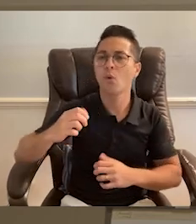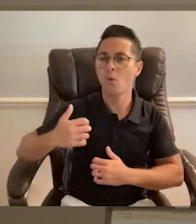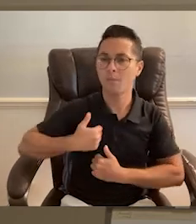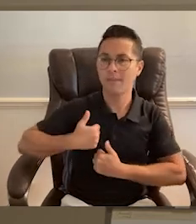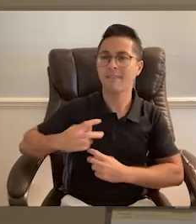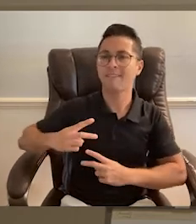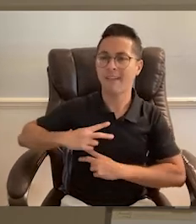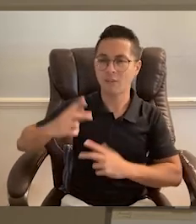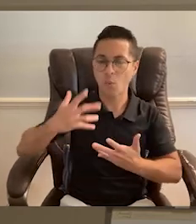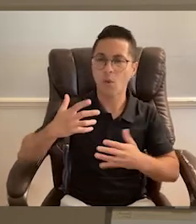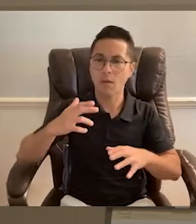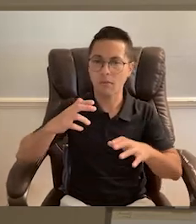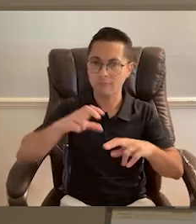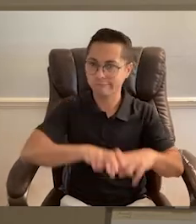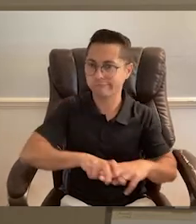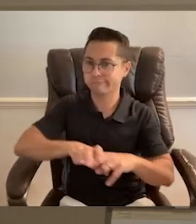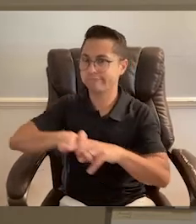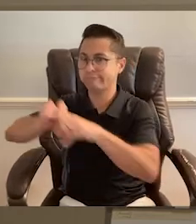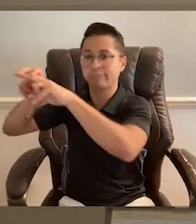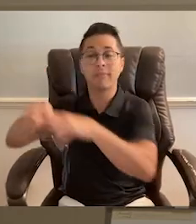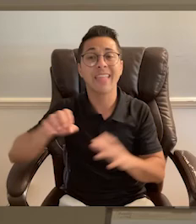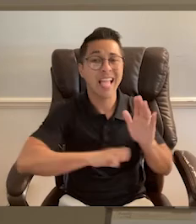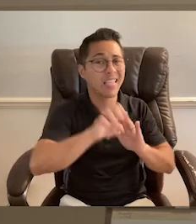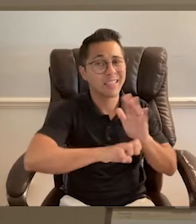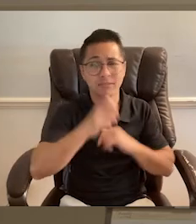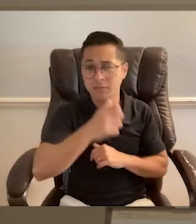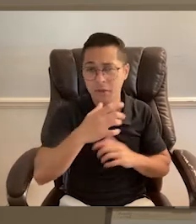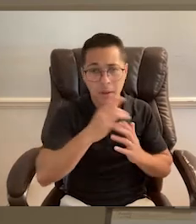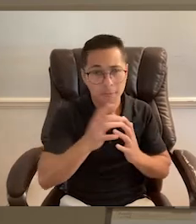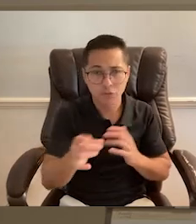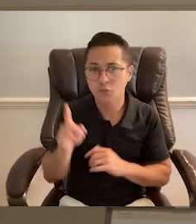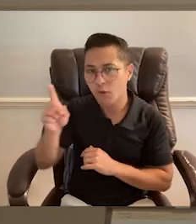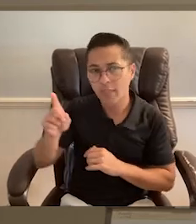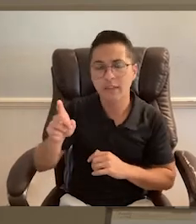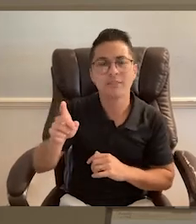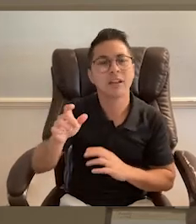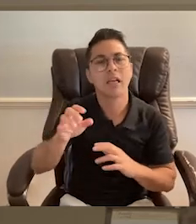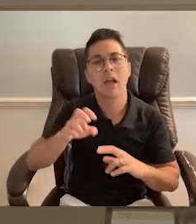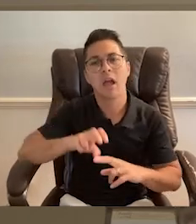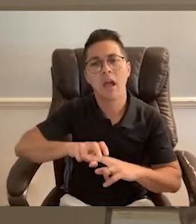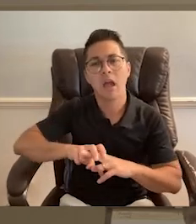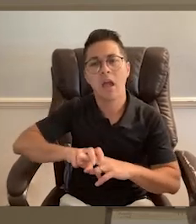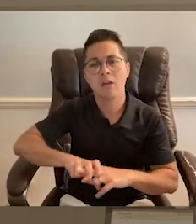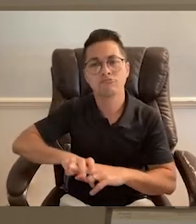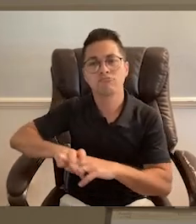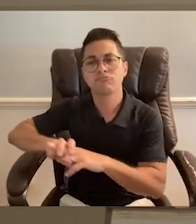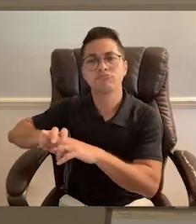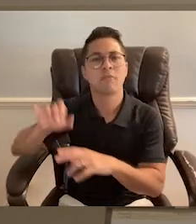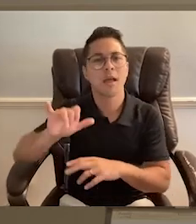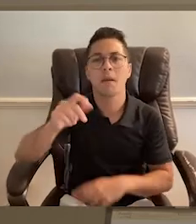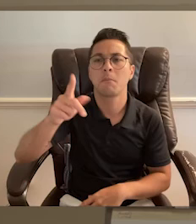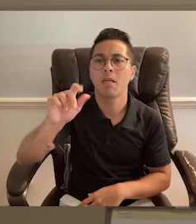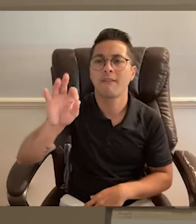tool to build something really quick. And so they designed a couple of accessories for his phone, to hold a cup,